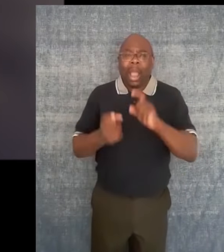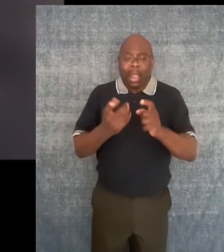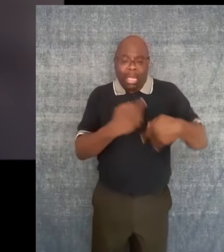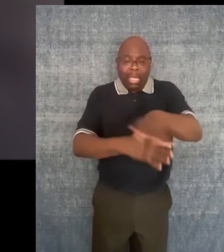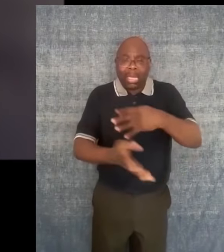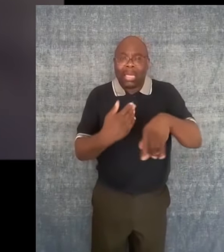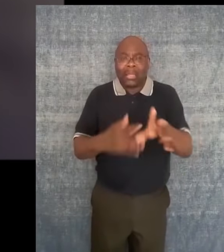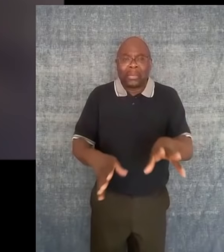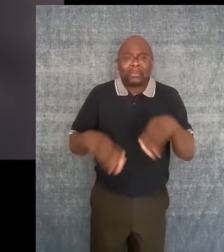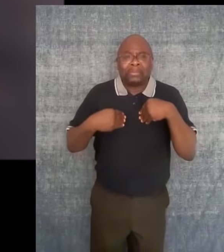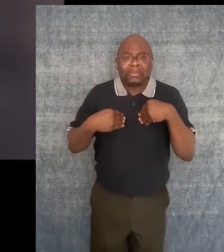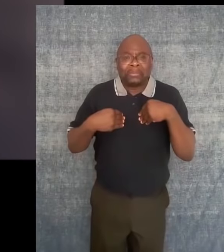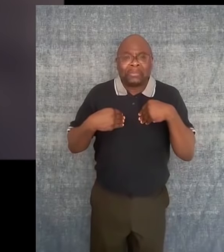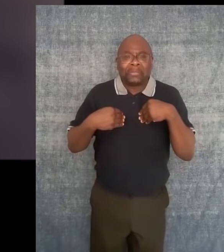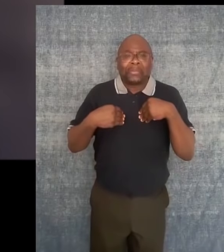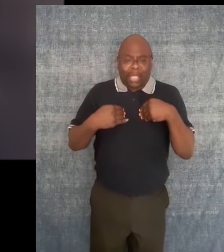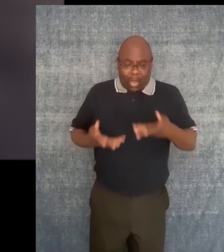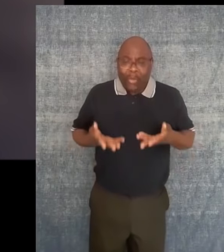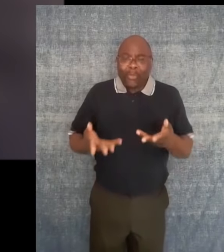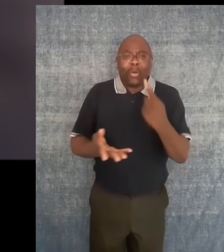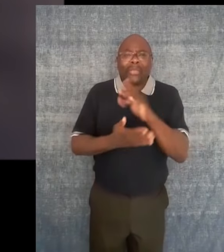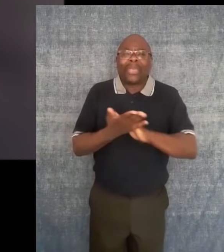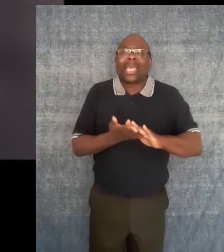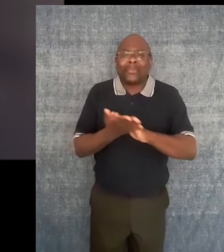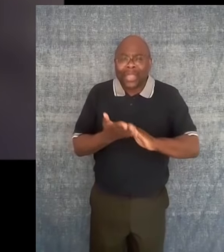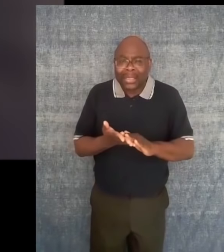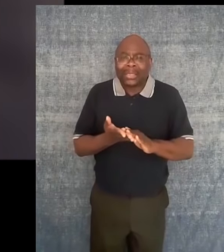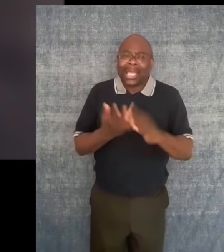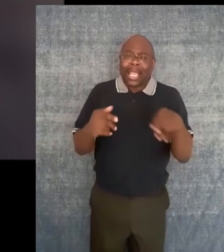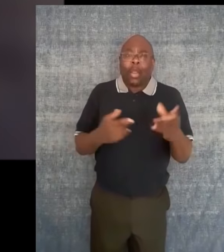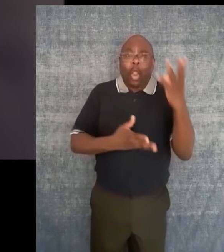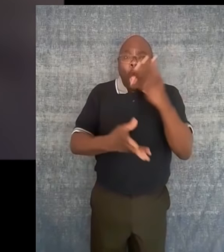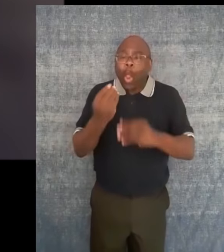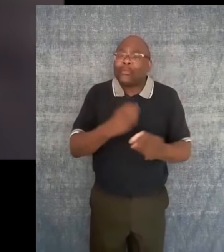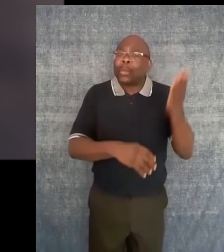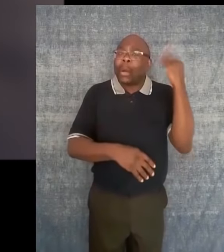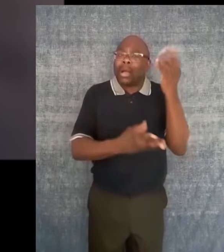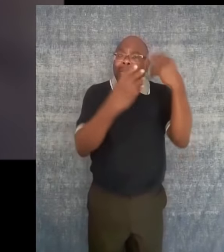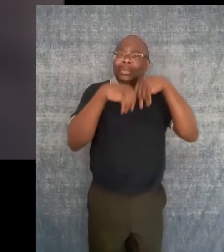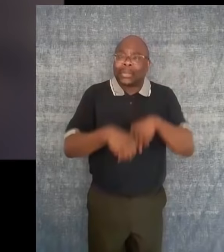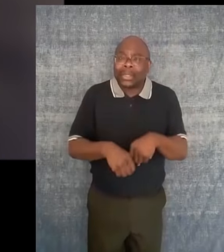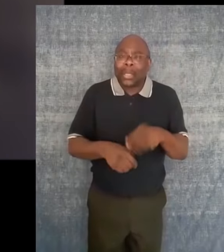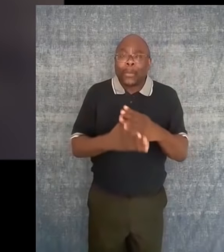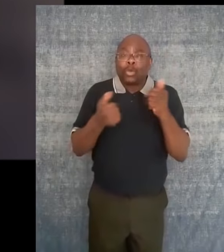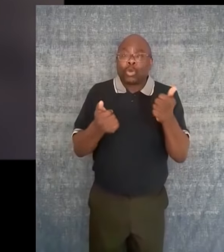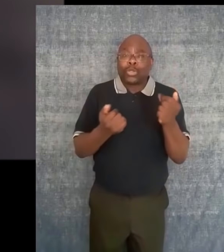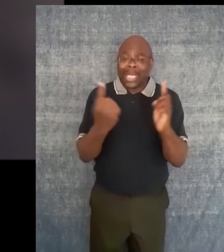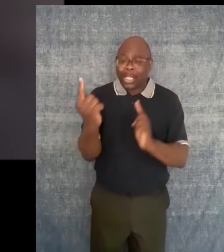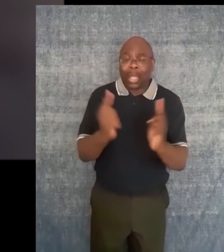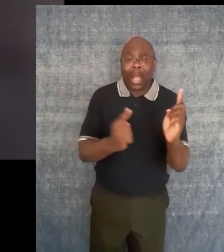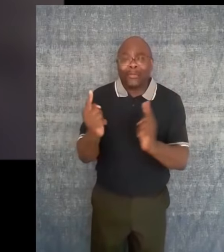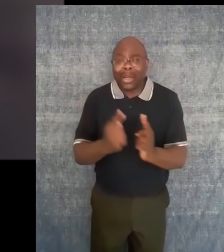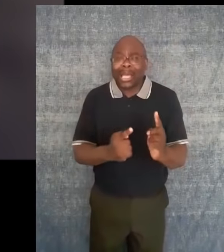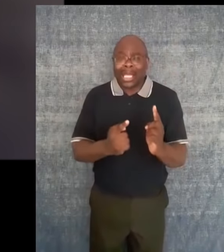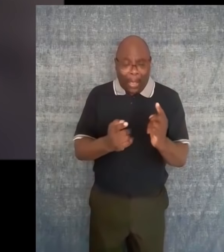within. Let us bring forth forgiveness. Let us learn from the past. Let us be good to each other.